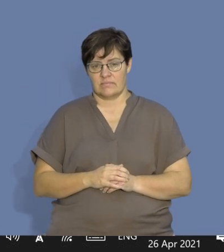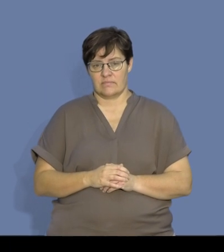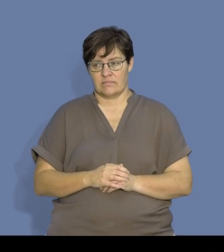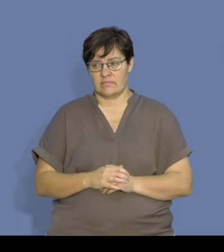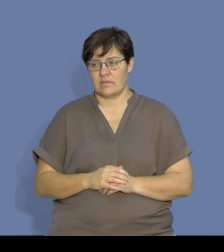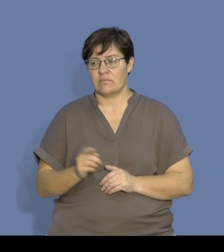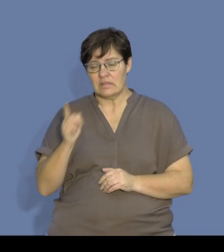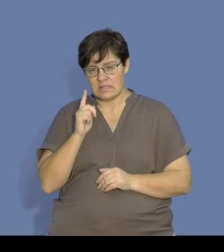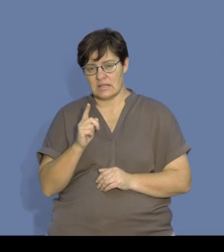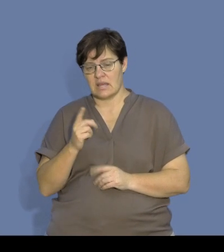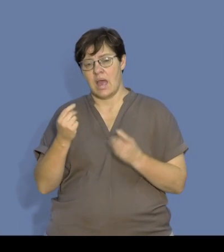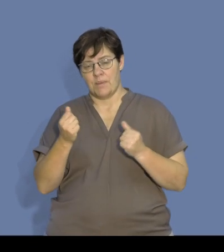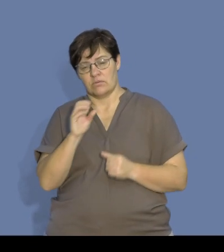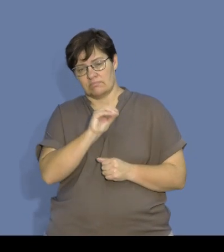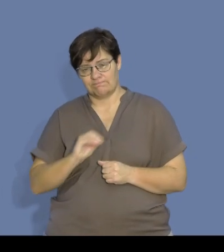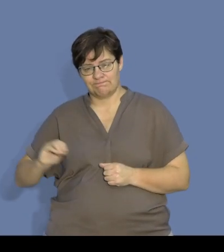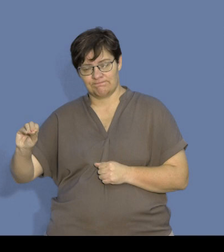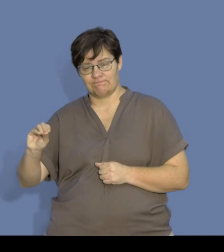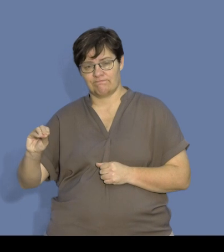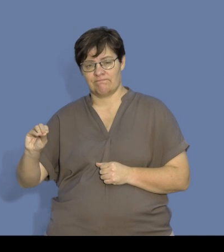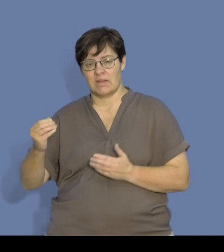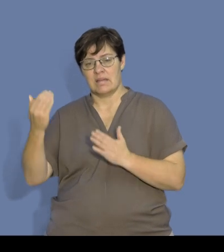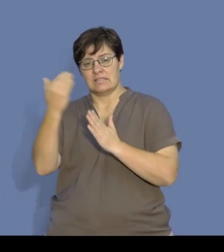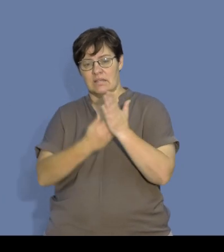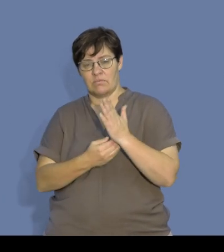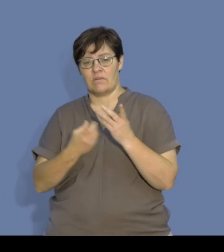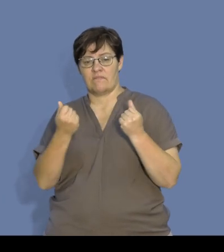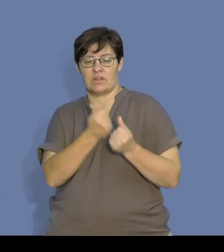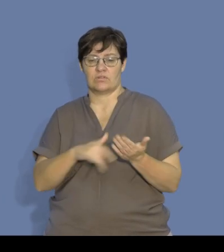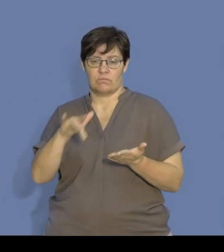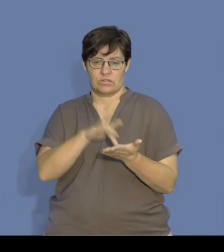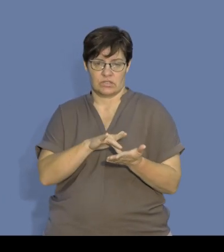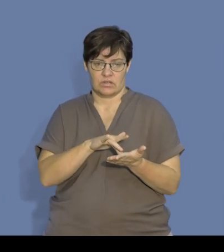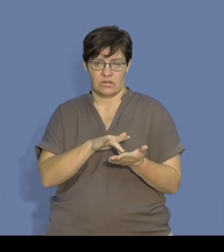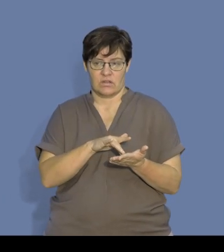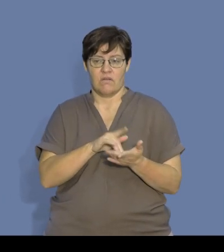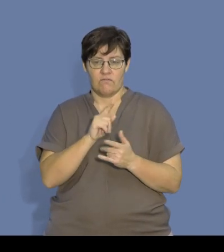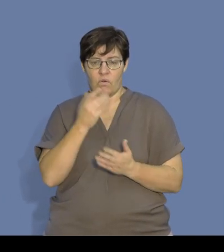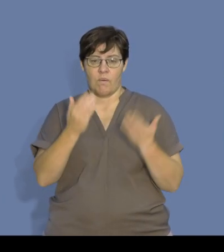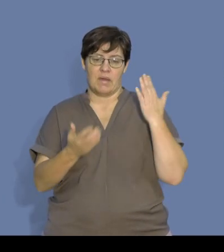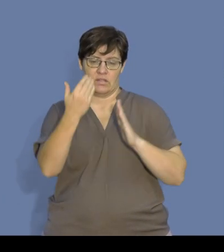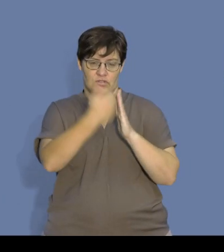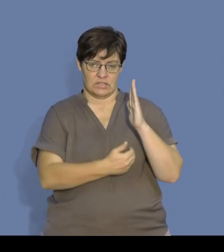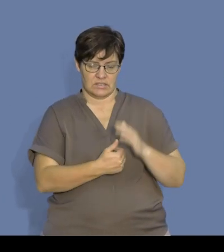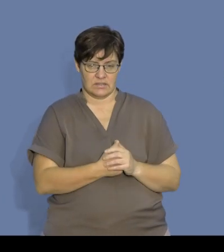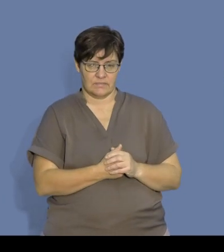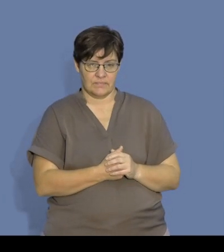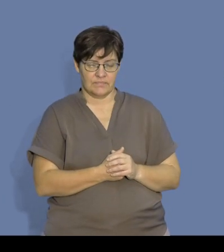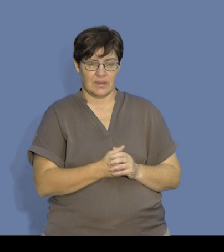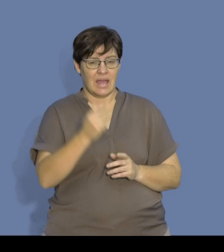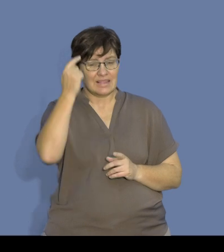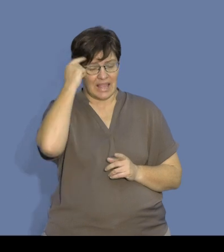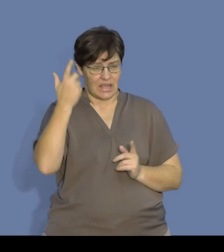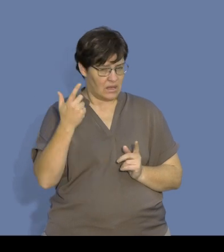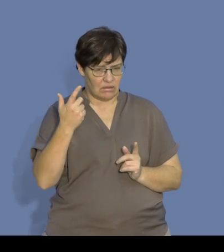496,500. Okay, right, and this is the amount I will then take to my statement of financial position